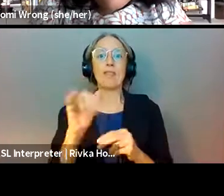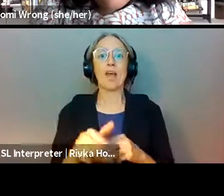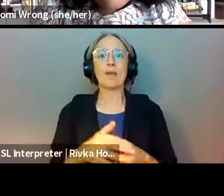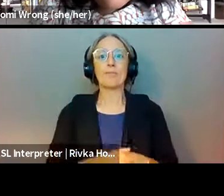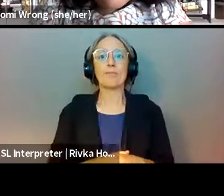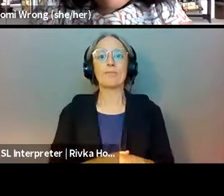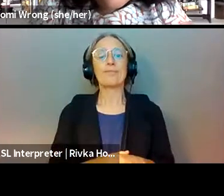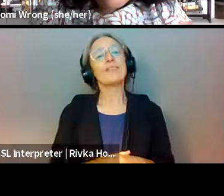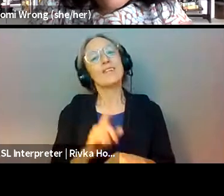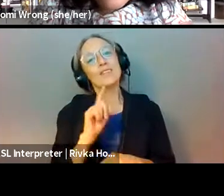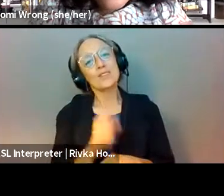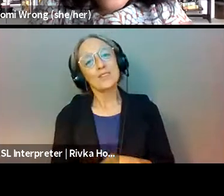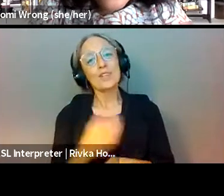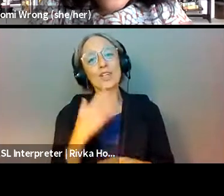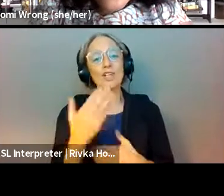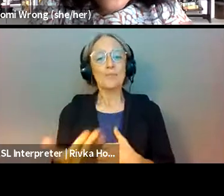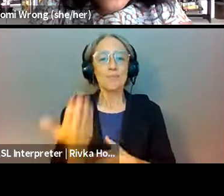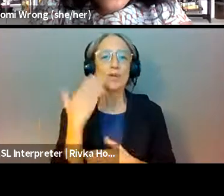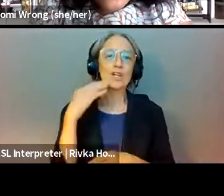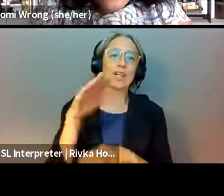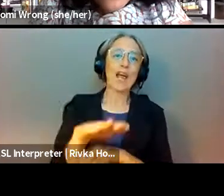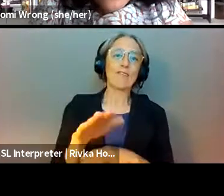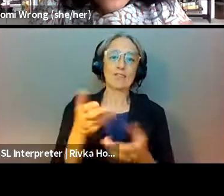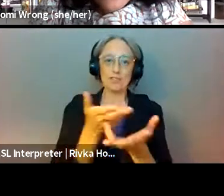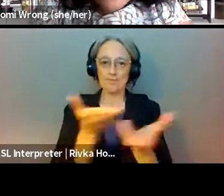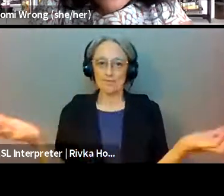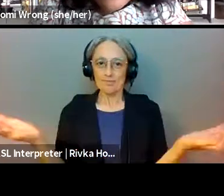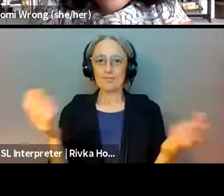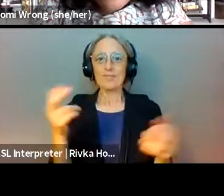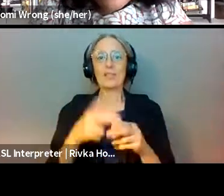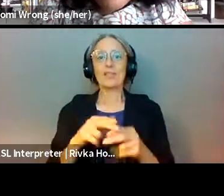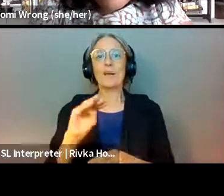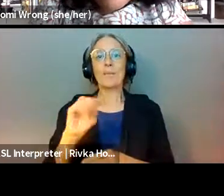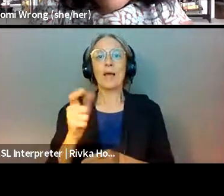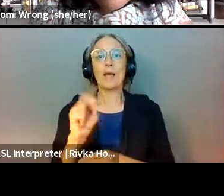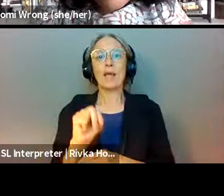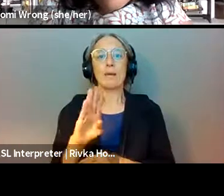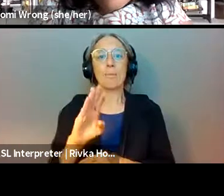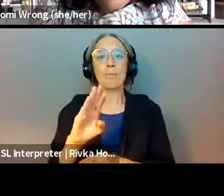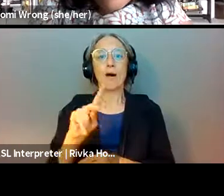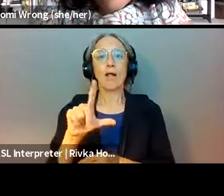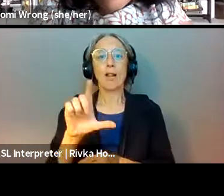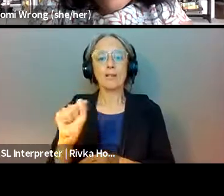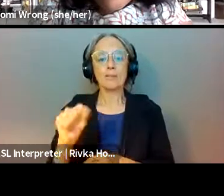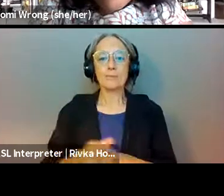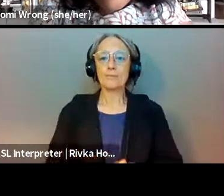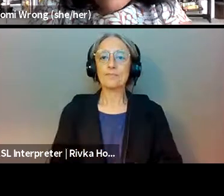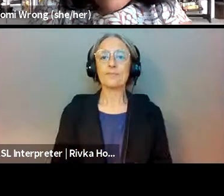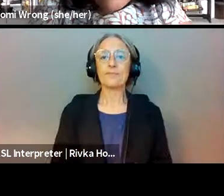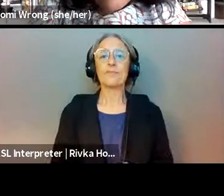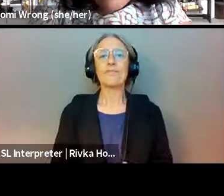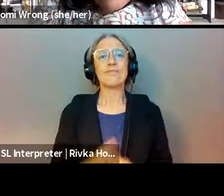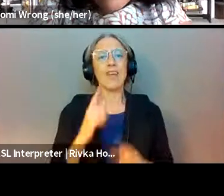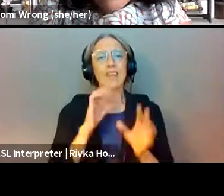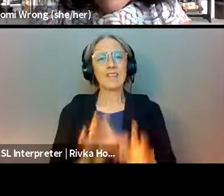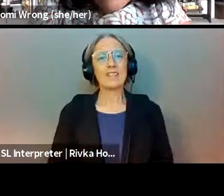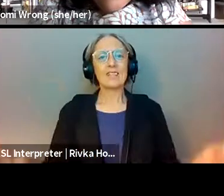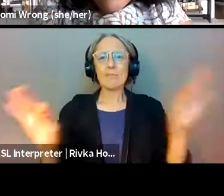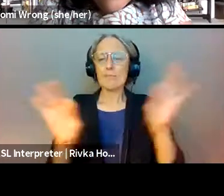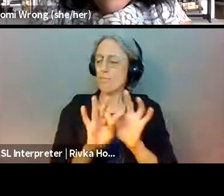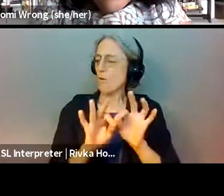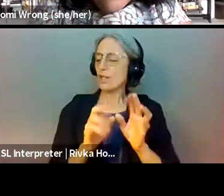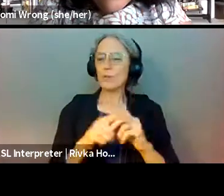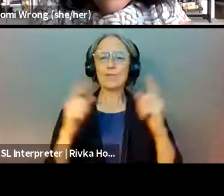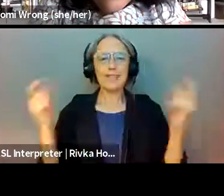Absolutely. Good morning, good afternoon, everyone. My name is Megan Buckles. I think it's so important to celebrate the ADA for